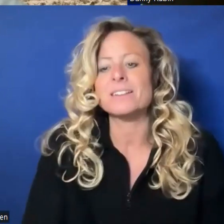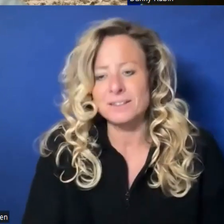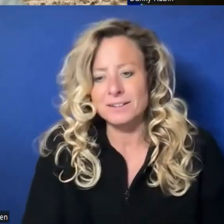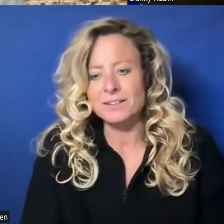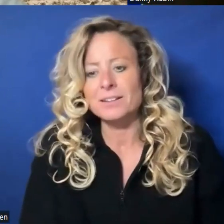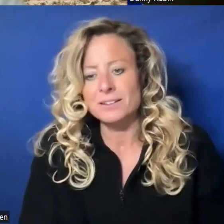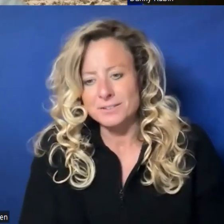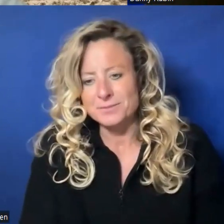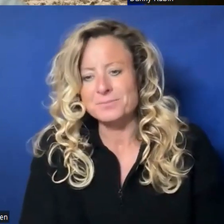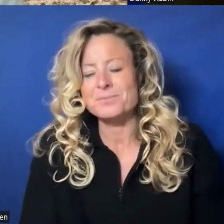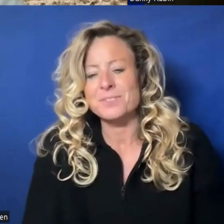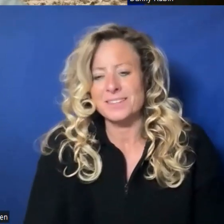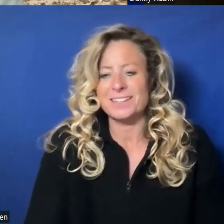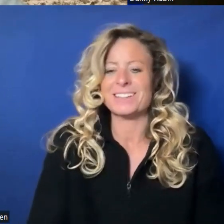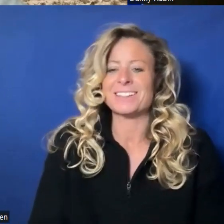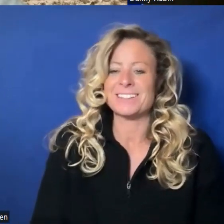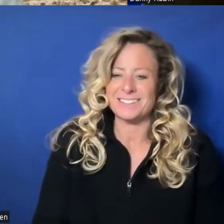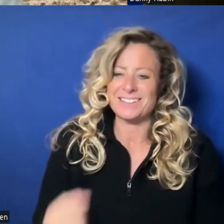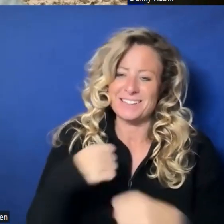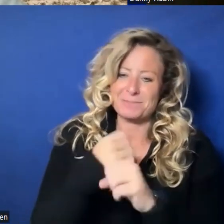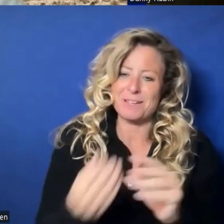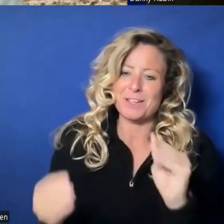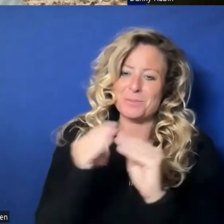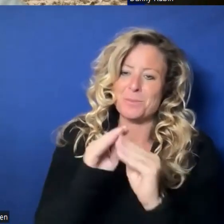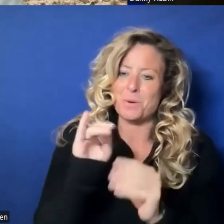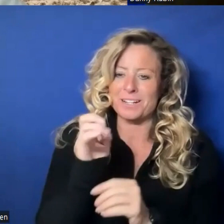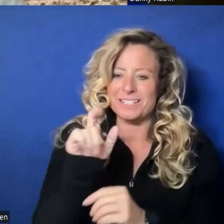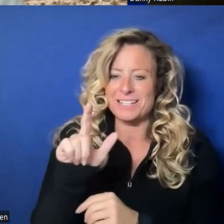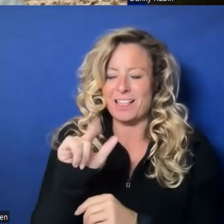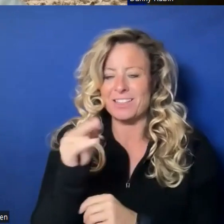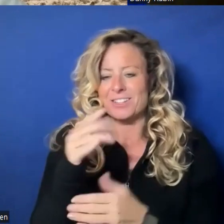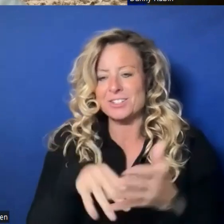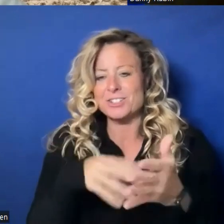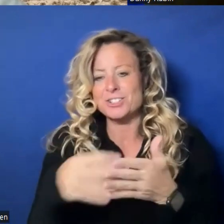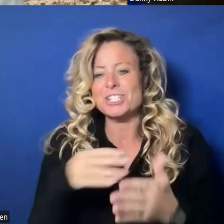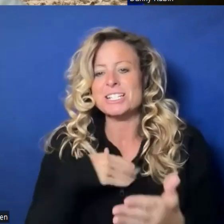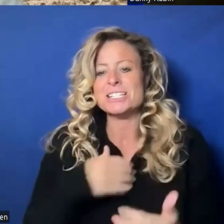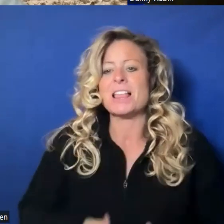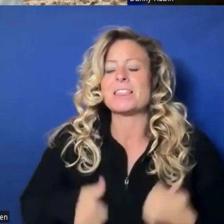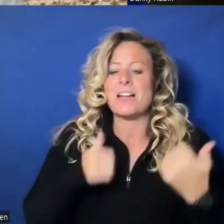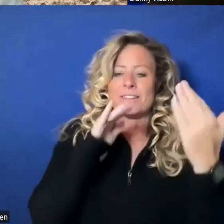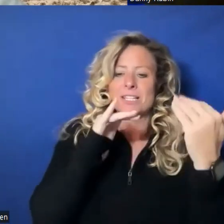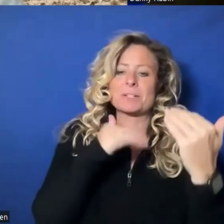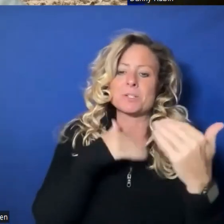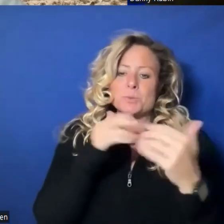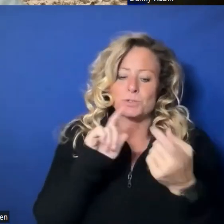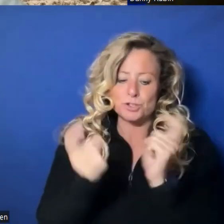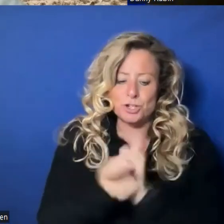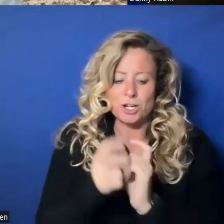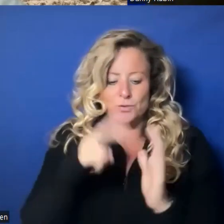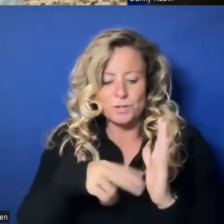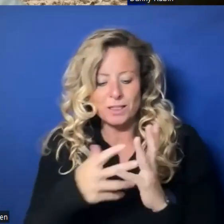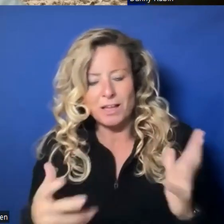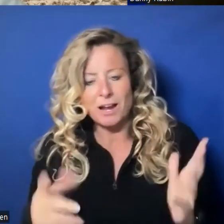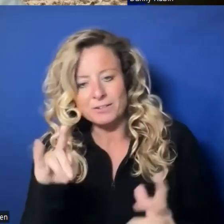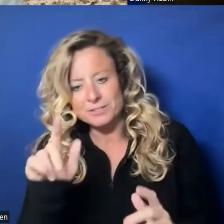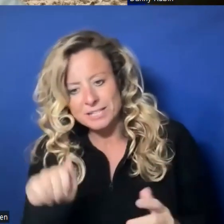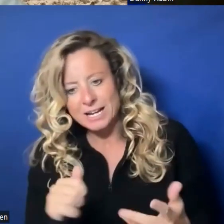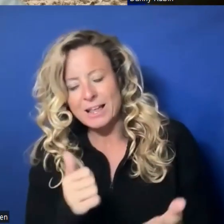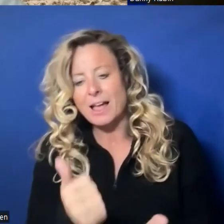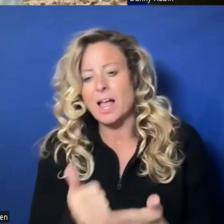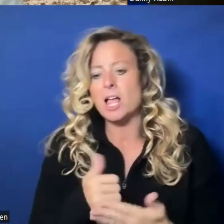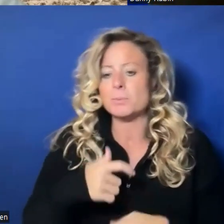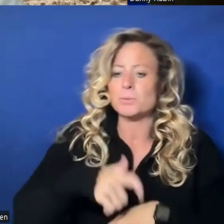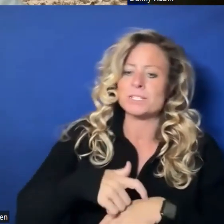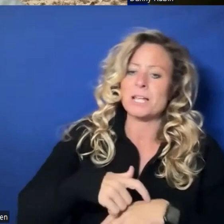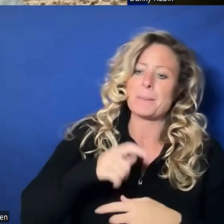And I need to make more Excel sheets. Life expectancy will change. You need to read a lot of data. Helps with time